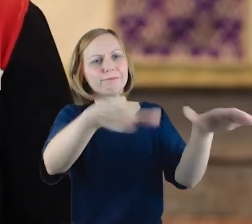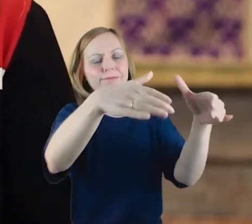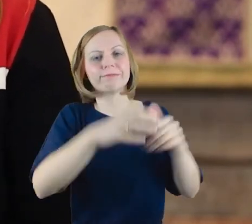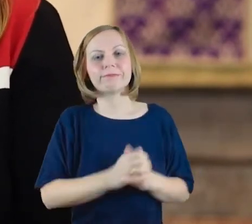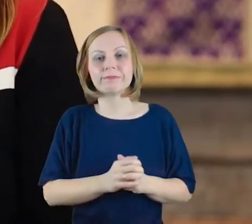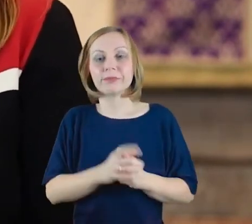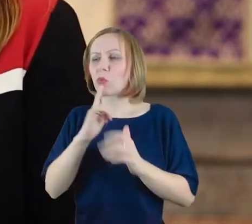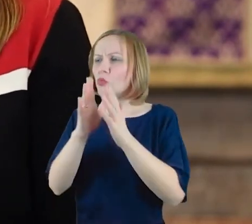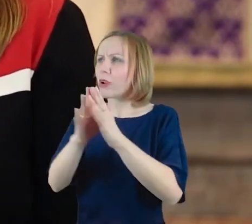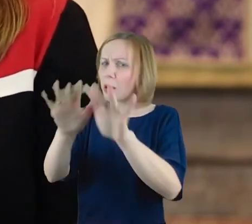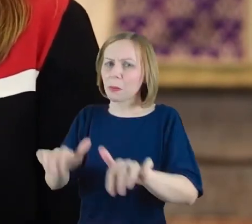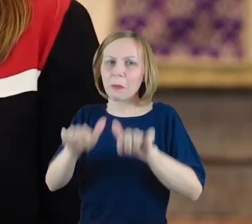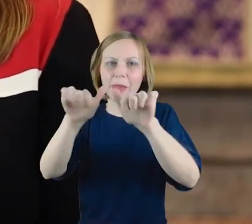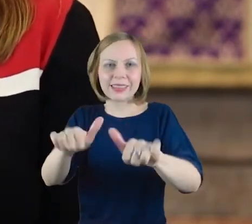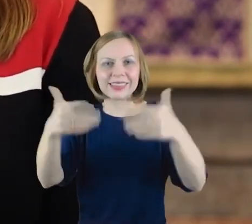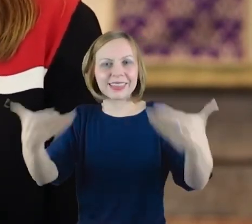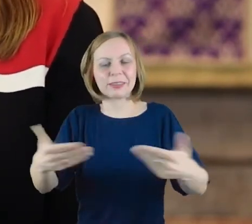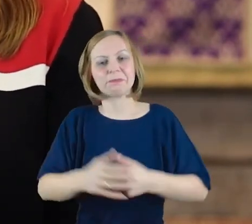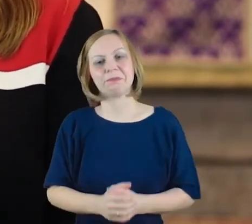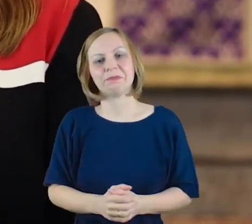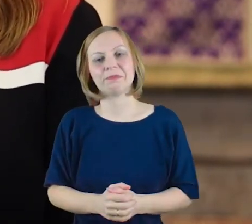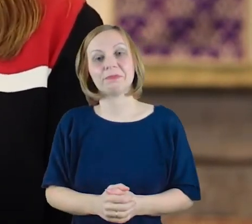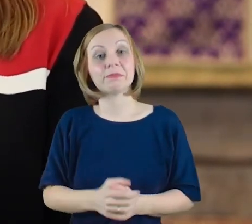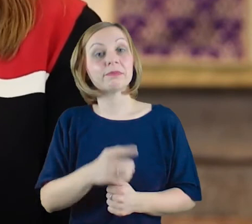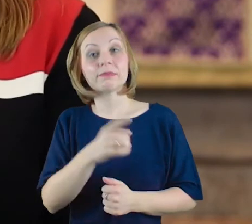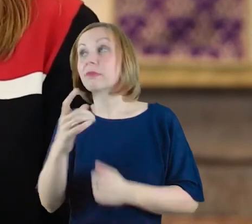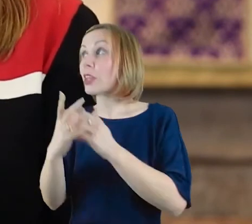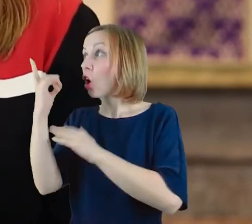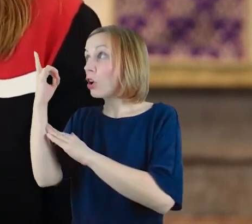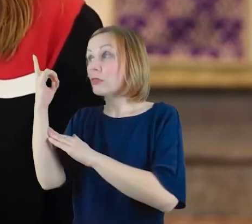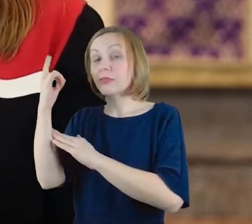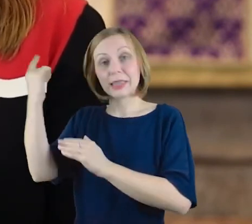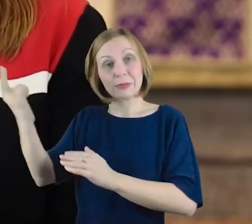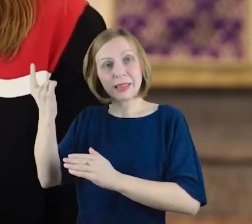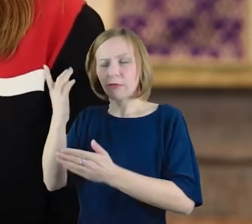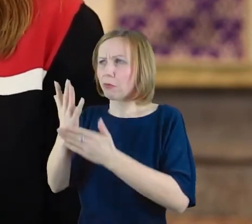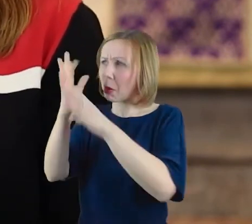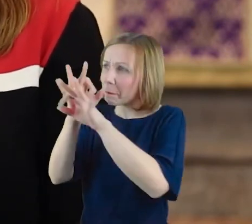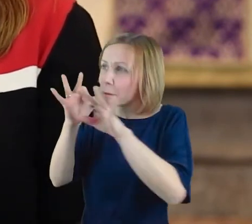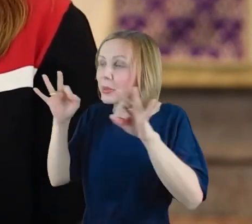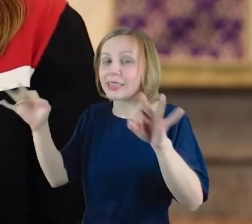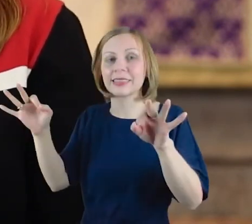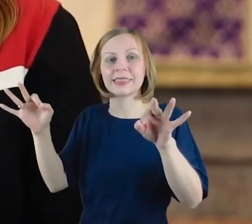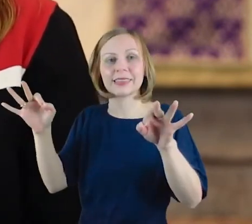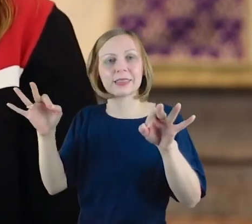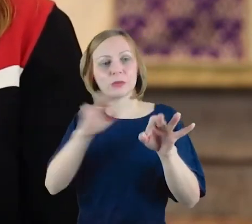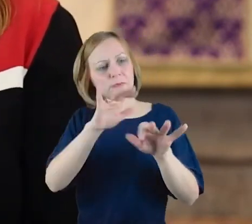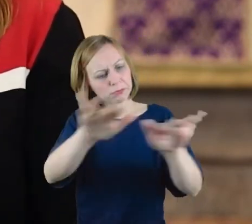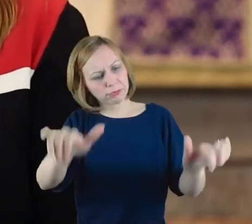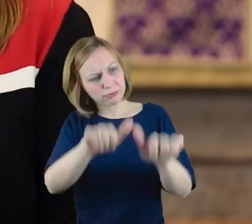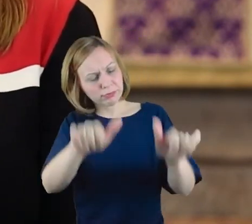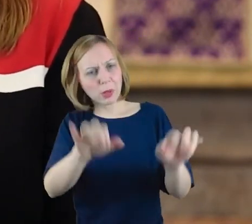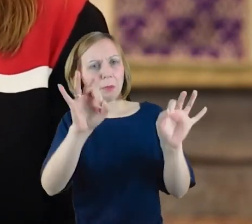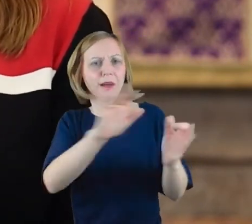do is to pray God's blessing prayer. So may God himself, the God of peace, make you perfect and